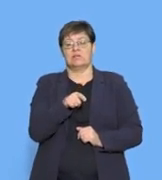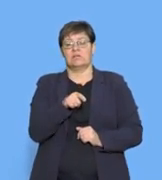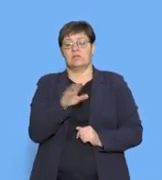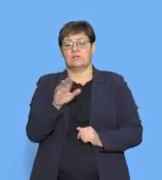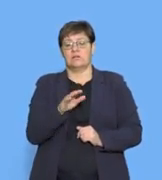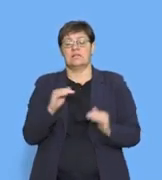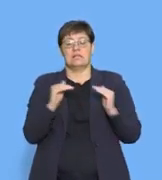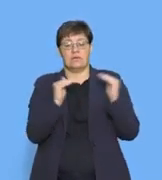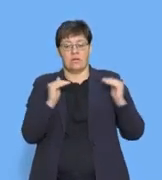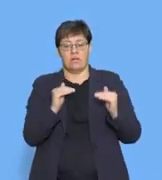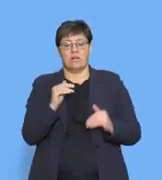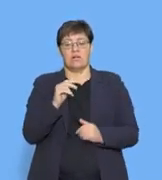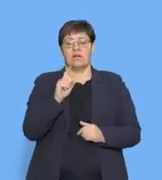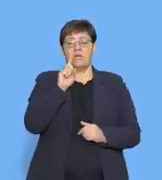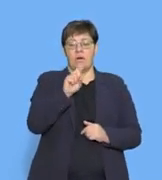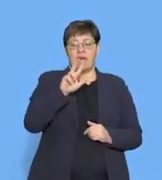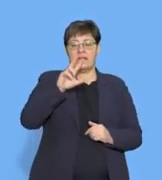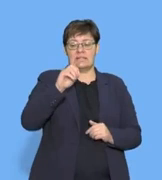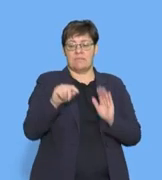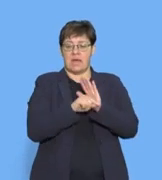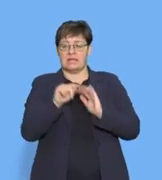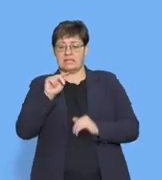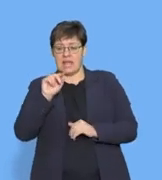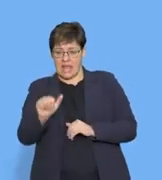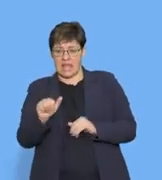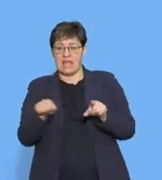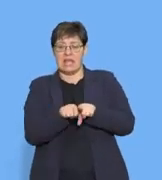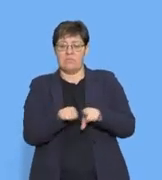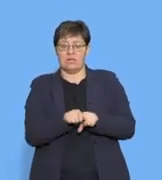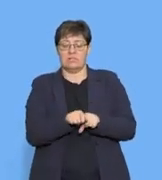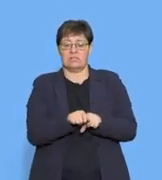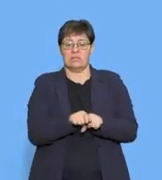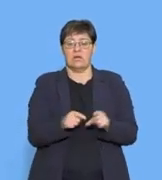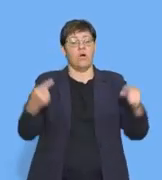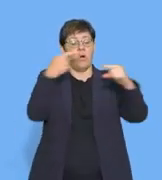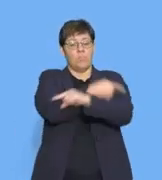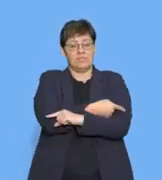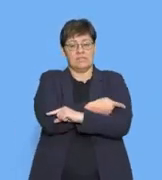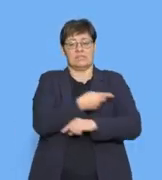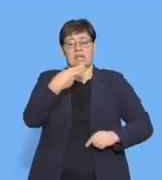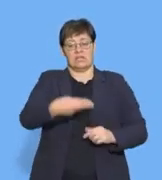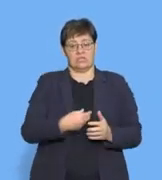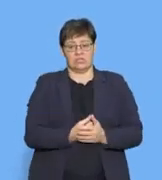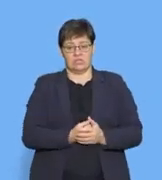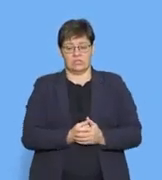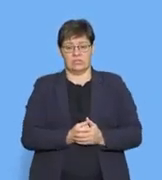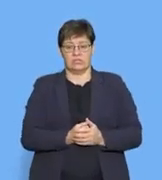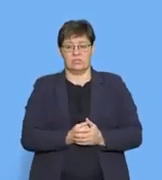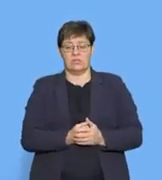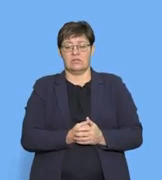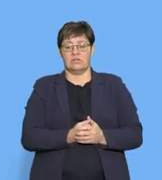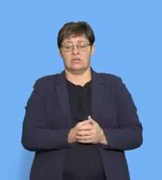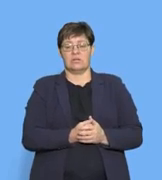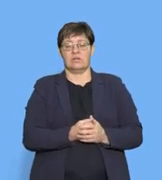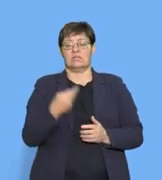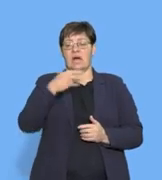ACD is equal to, it's equal to sine of 180 minus A is equal to opposite, and our opposite